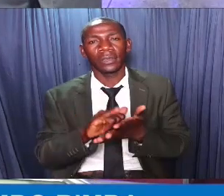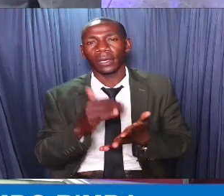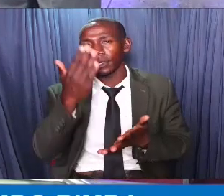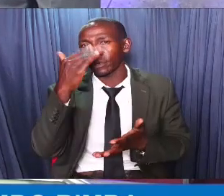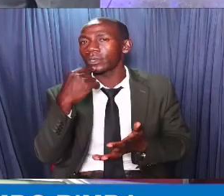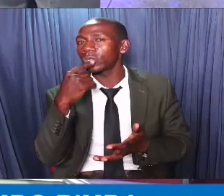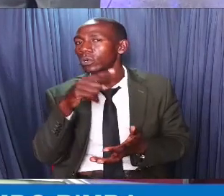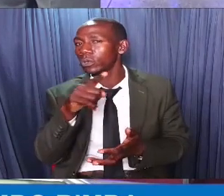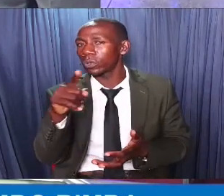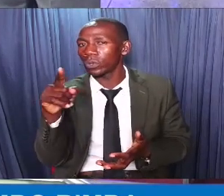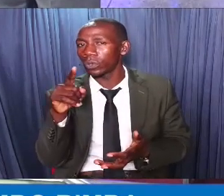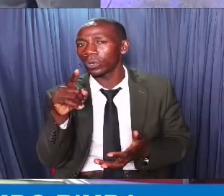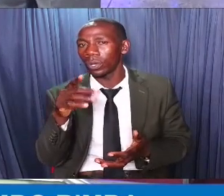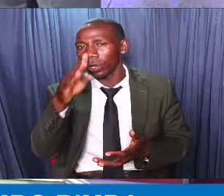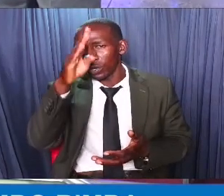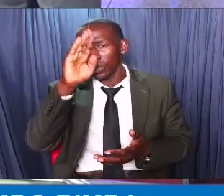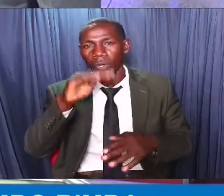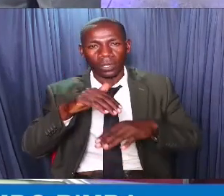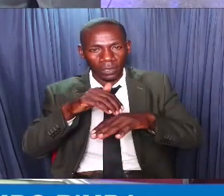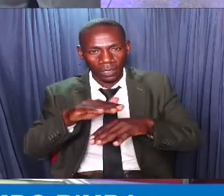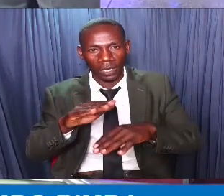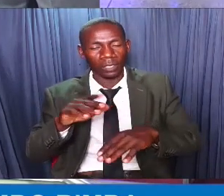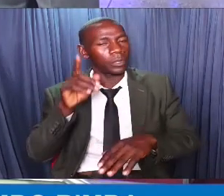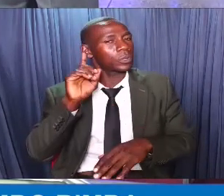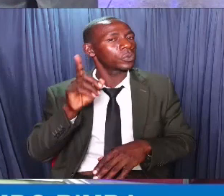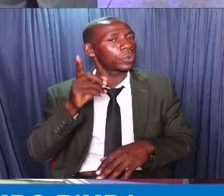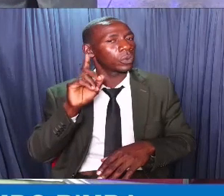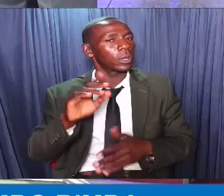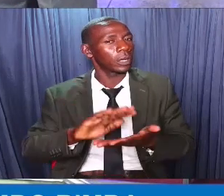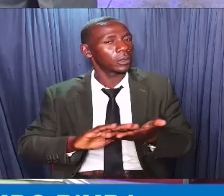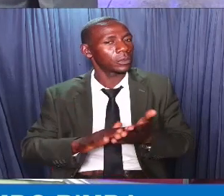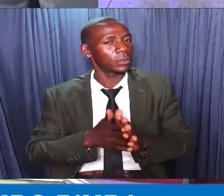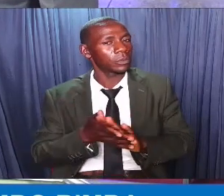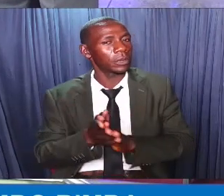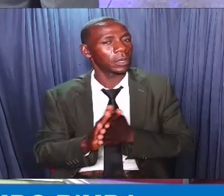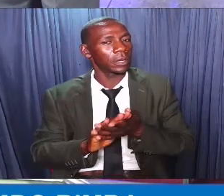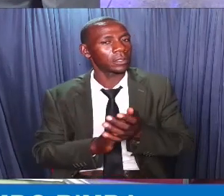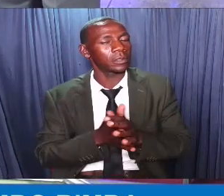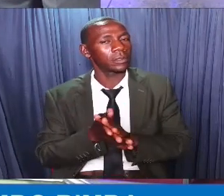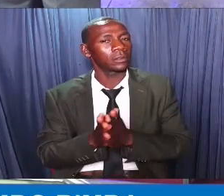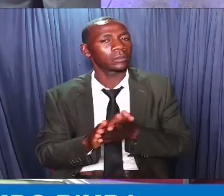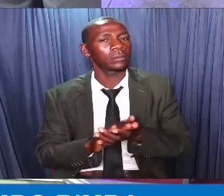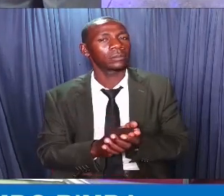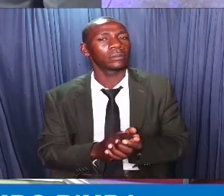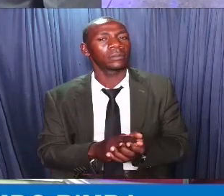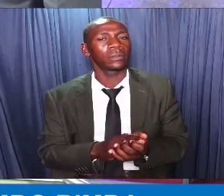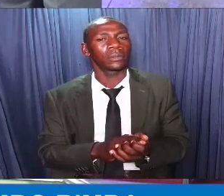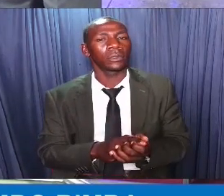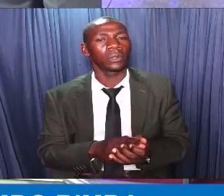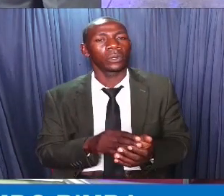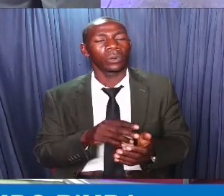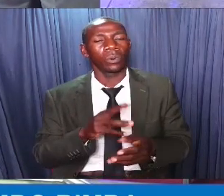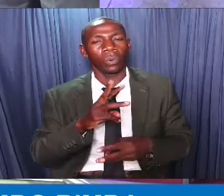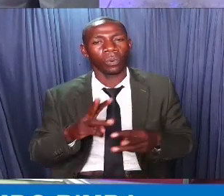nikawaambia. That's why I told him. Mungu anituma kuonya nitaosha mikono. When God tells me to warn, I'll wash my hands. Dunia leo